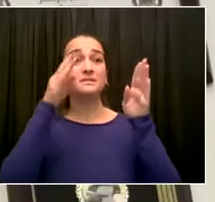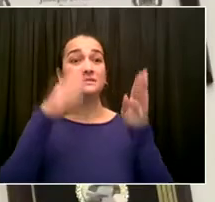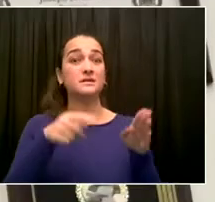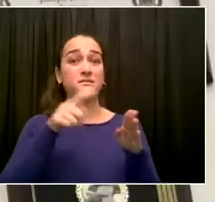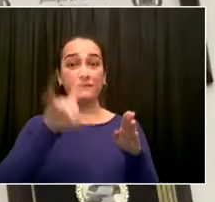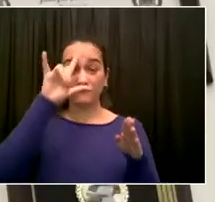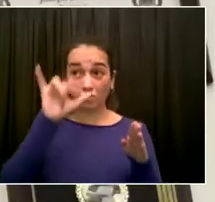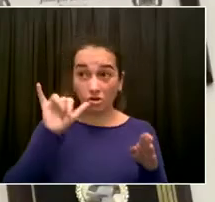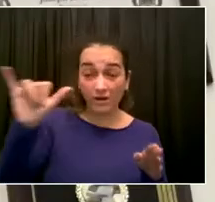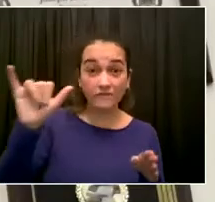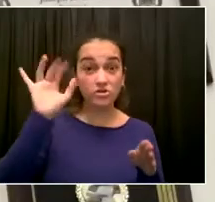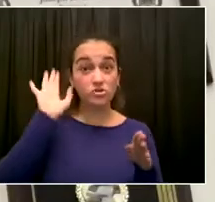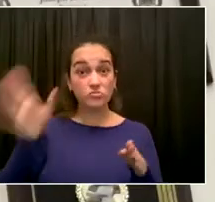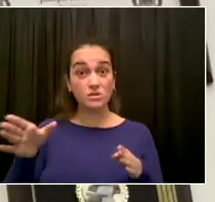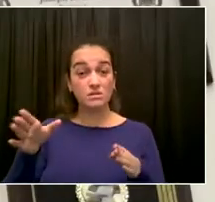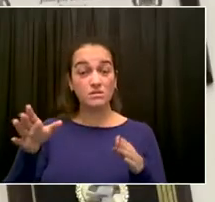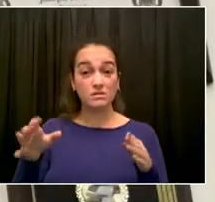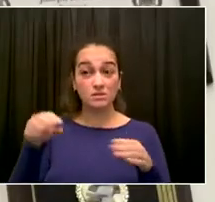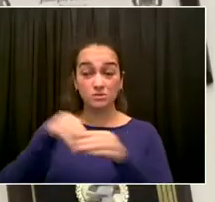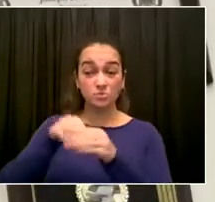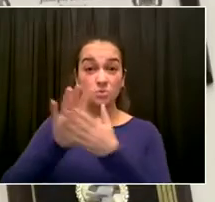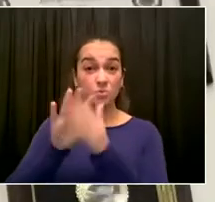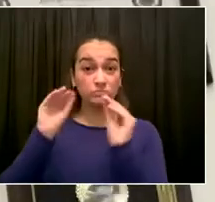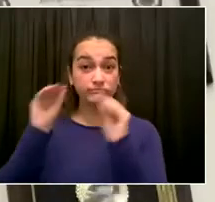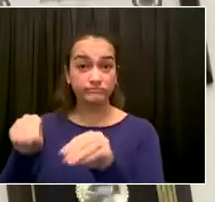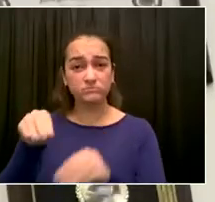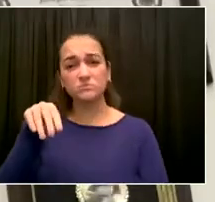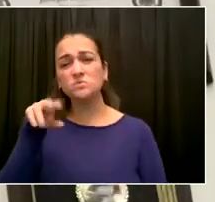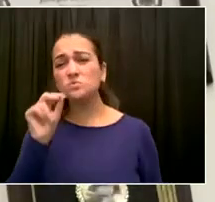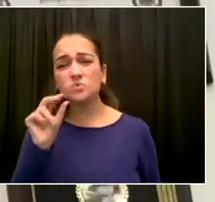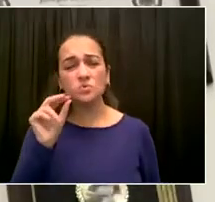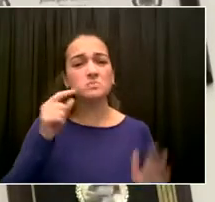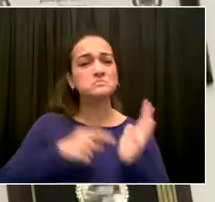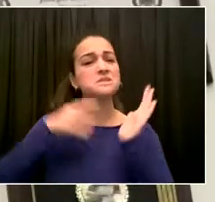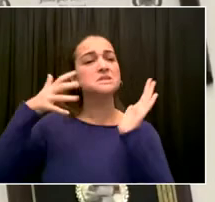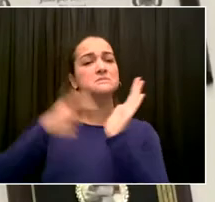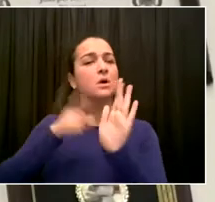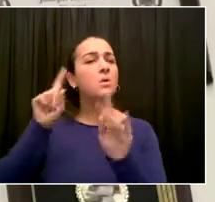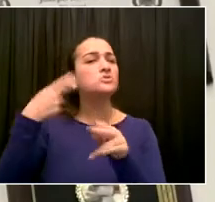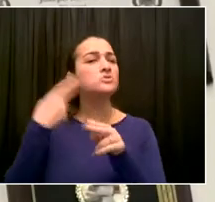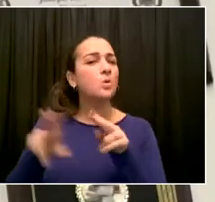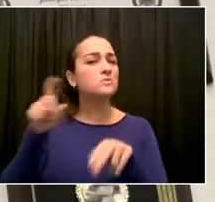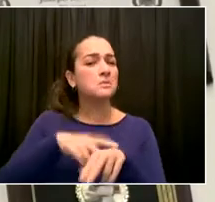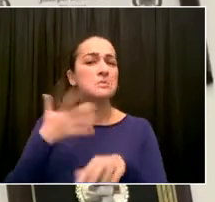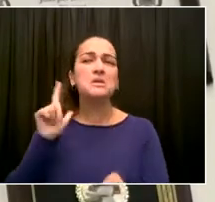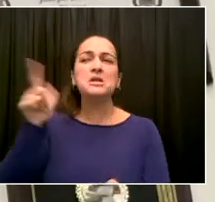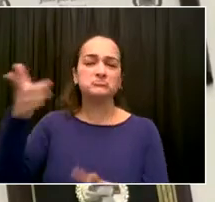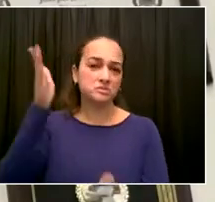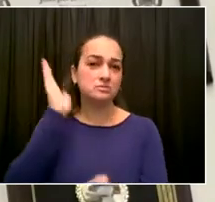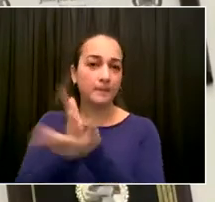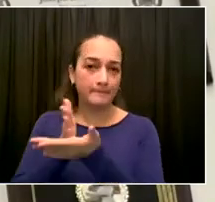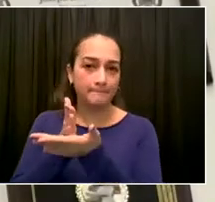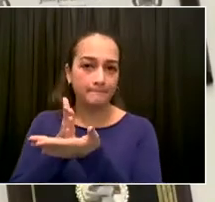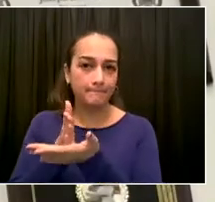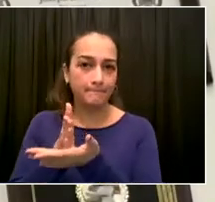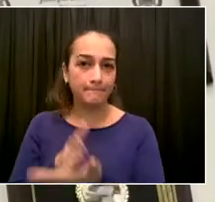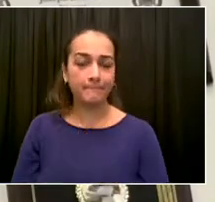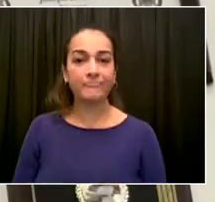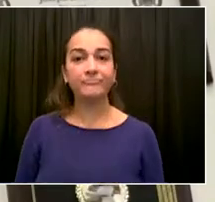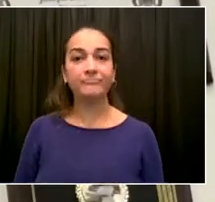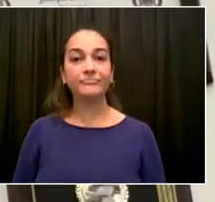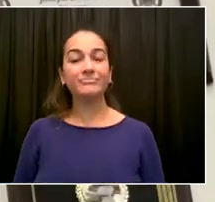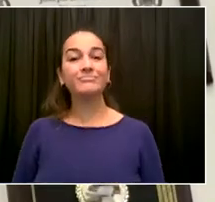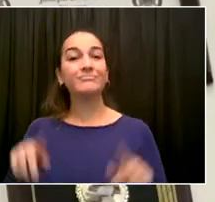team members who will be joining and supporting the efforts. I also just want to acknowledge that this is one part of a series